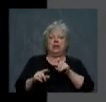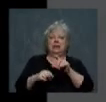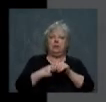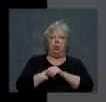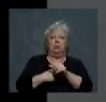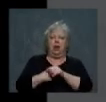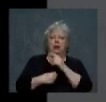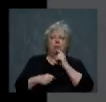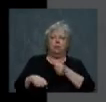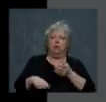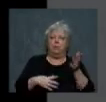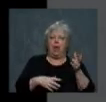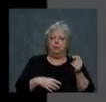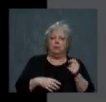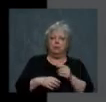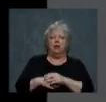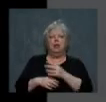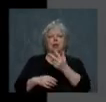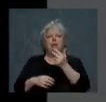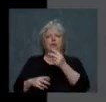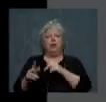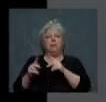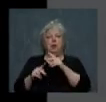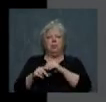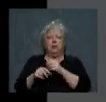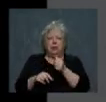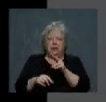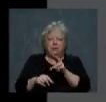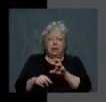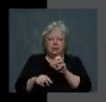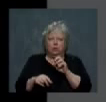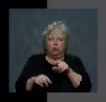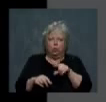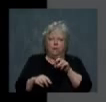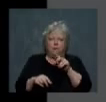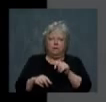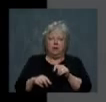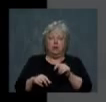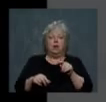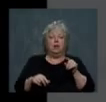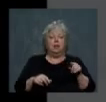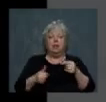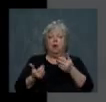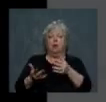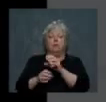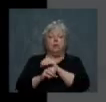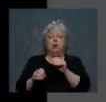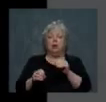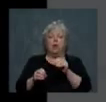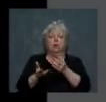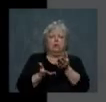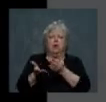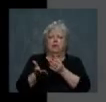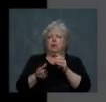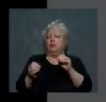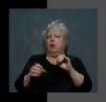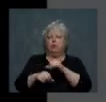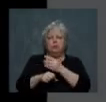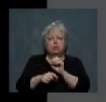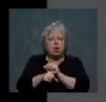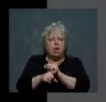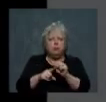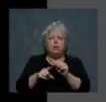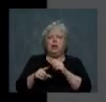out. 13 people in 1,700 square feet. They offer no services to the homeless there. No job training,